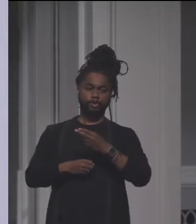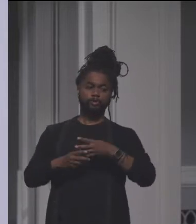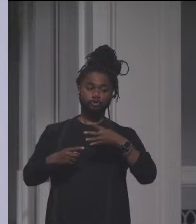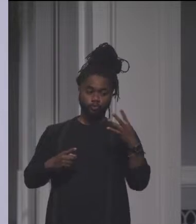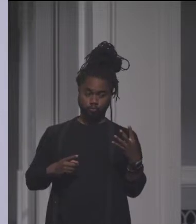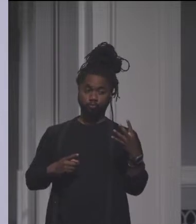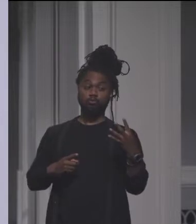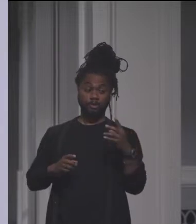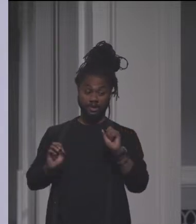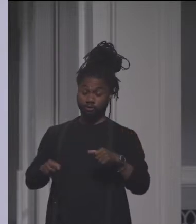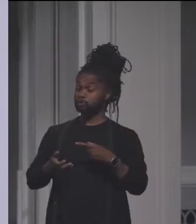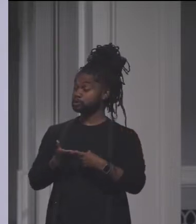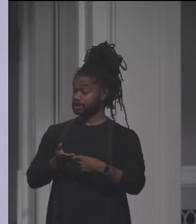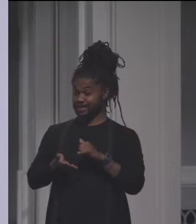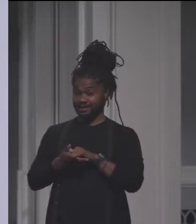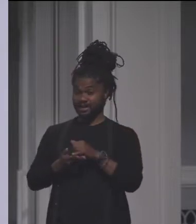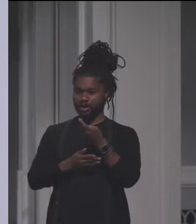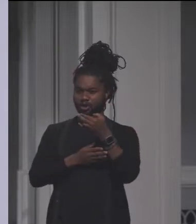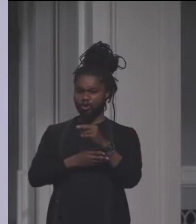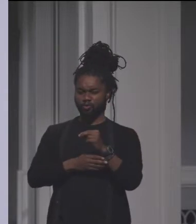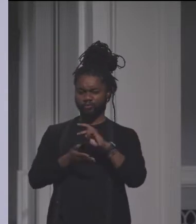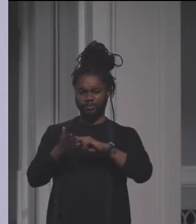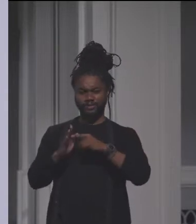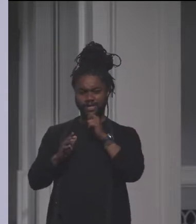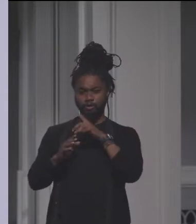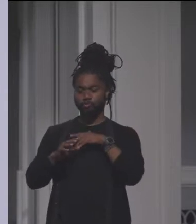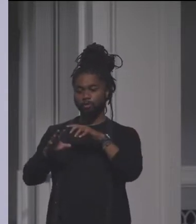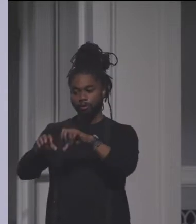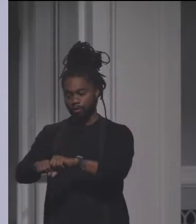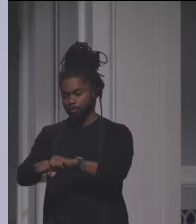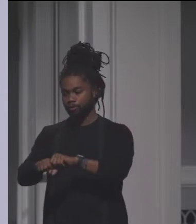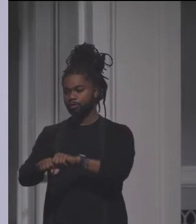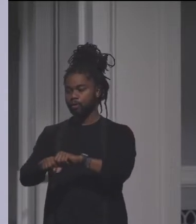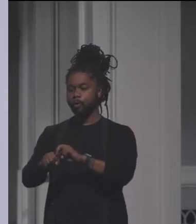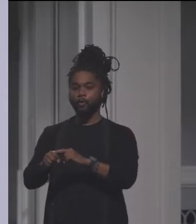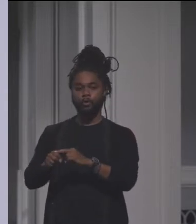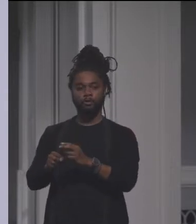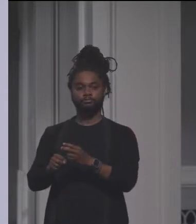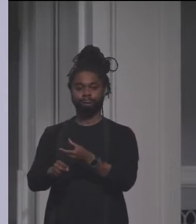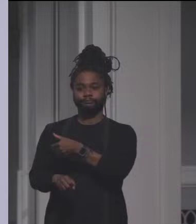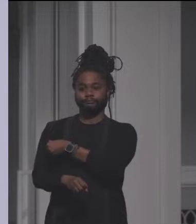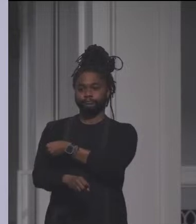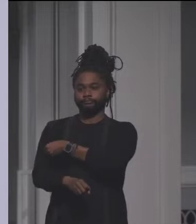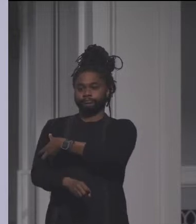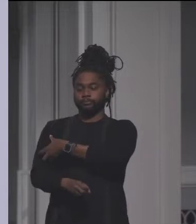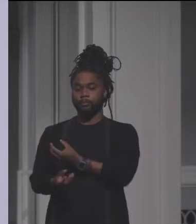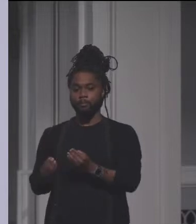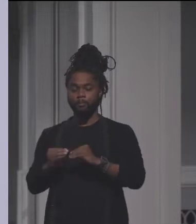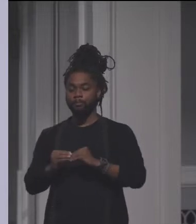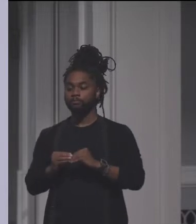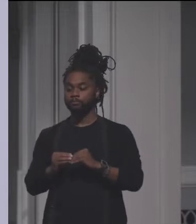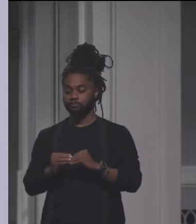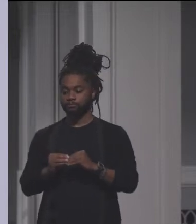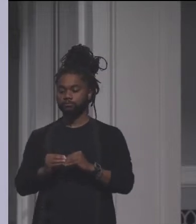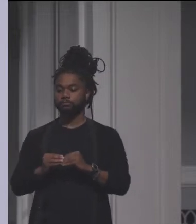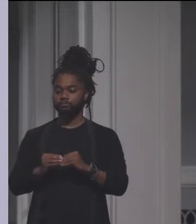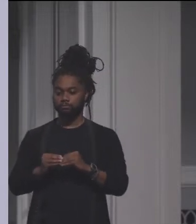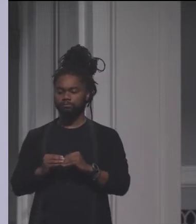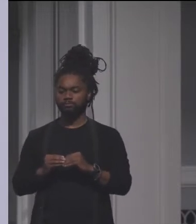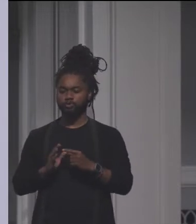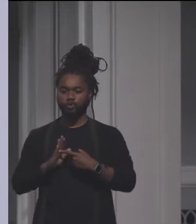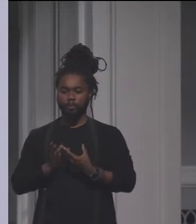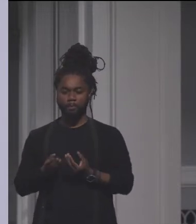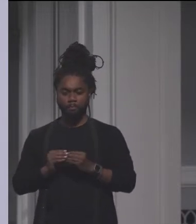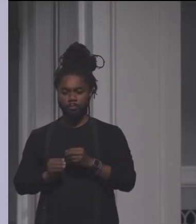hero? A hero whose purpose is not to conquer or accumulate power, but to, in a way, constrain the exercise of power by any